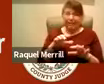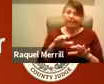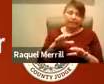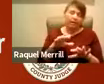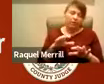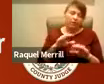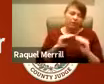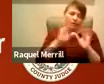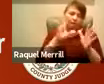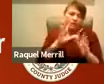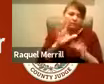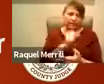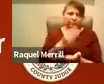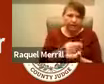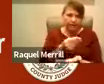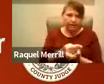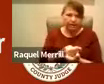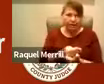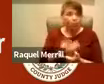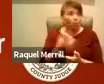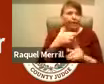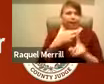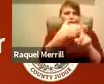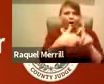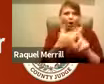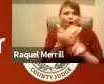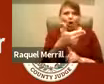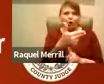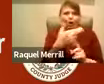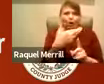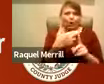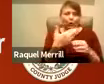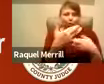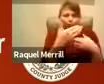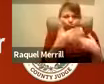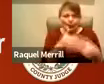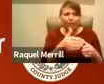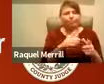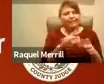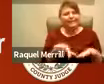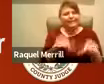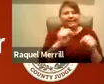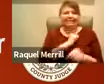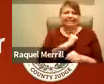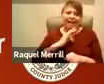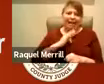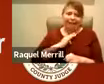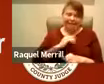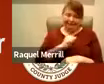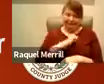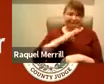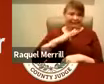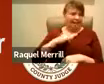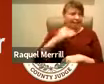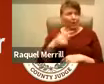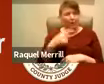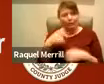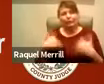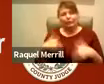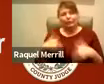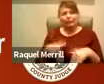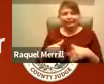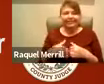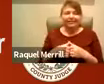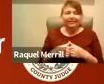I mean, we can go rent a hotel room very easily, but it takes staff. Staff is always a problem,